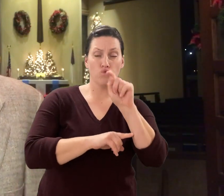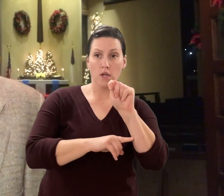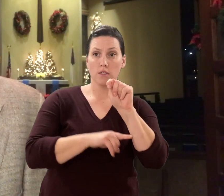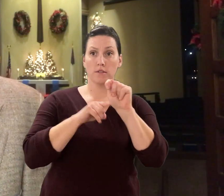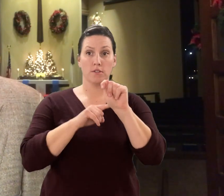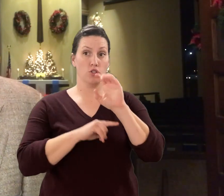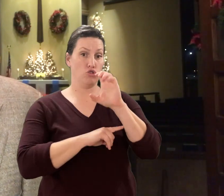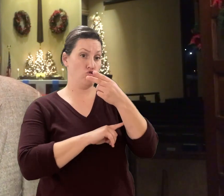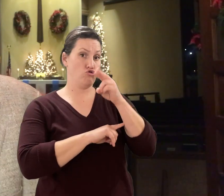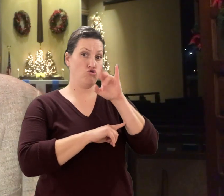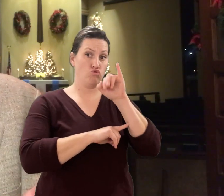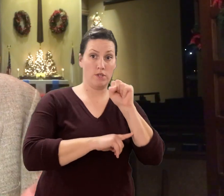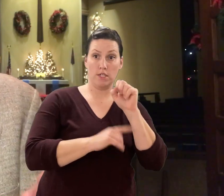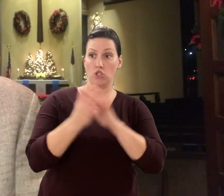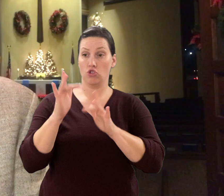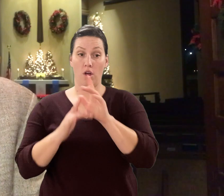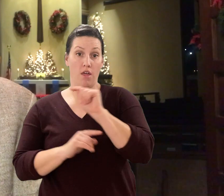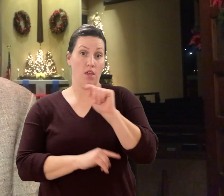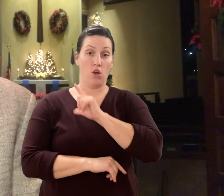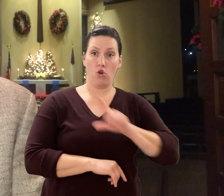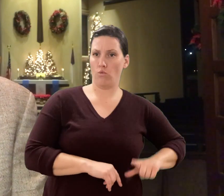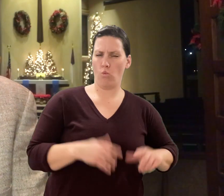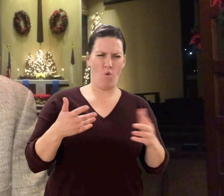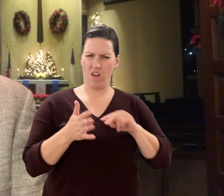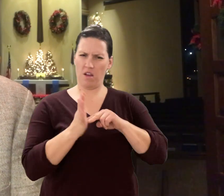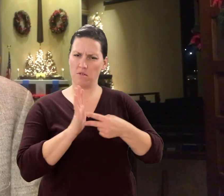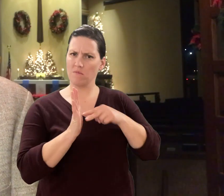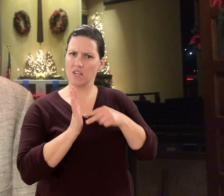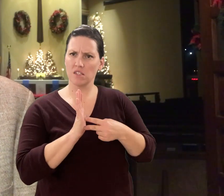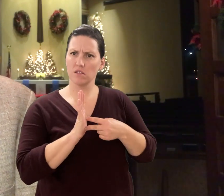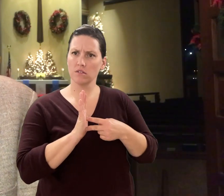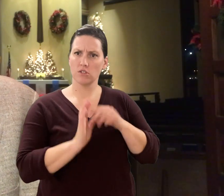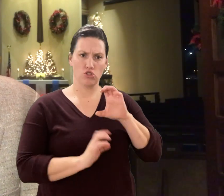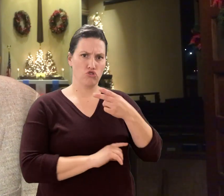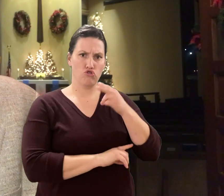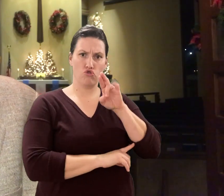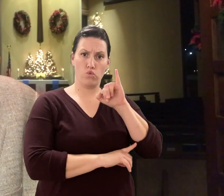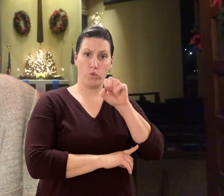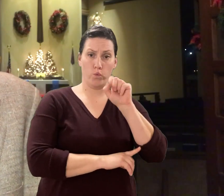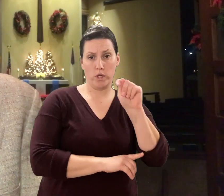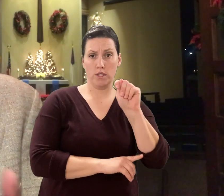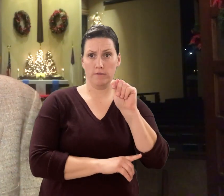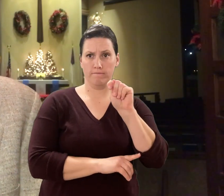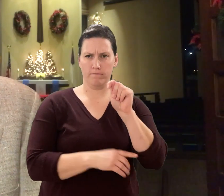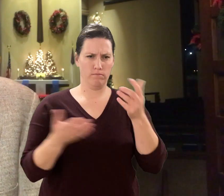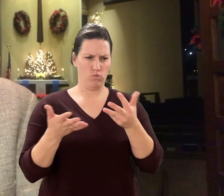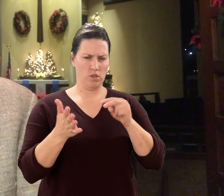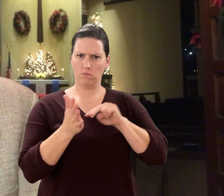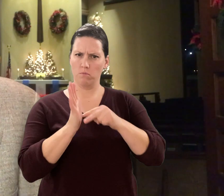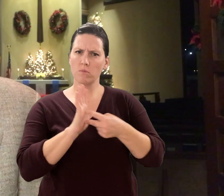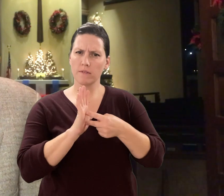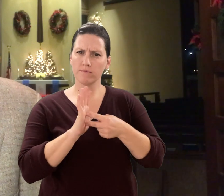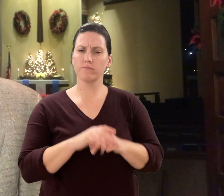does that mean that He is the Christ? So we're going to kind of explore that, take a look at what that means and